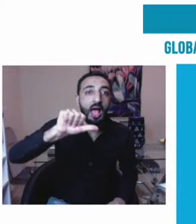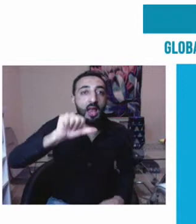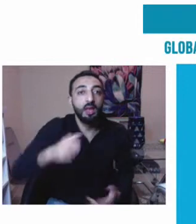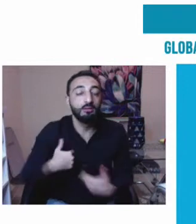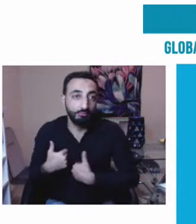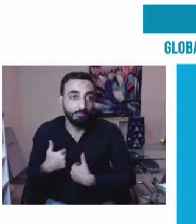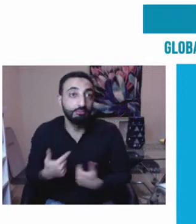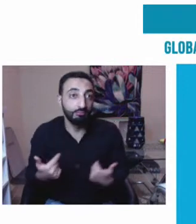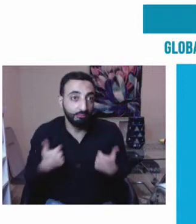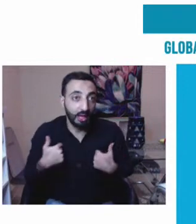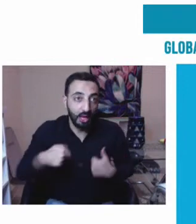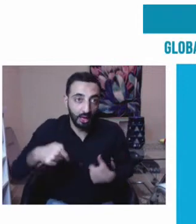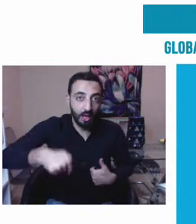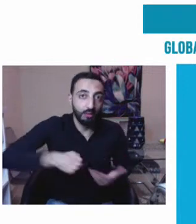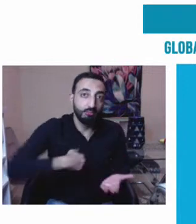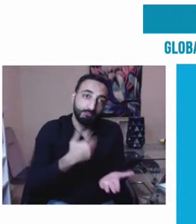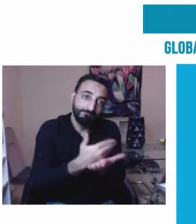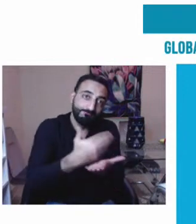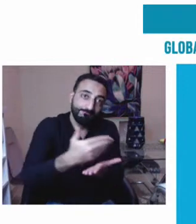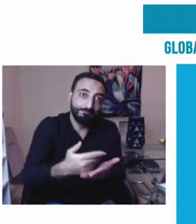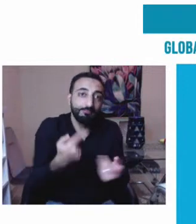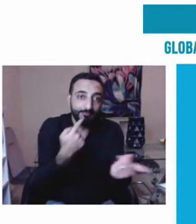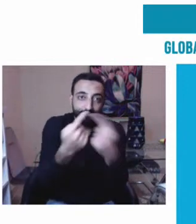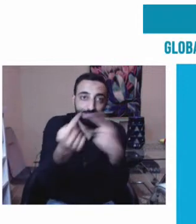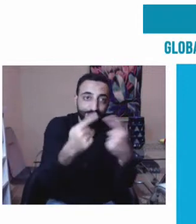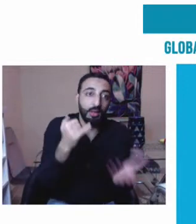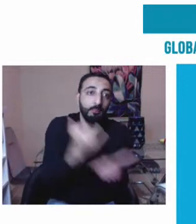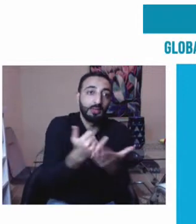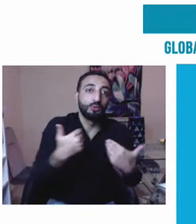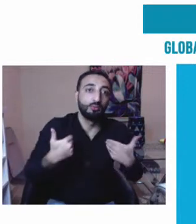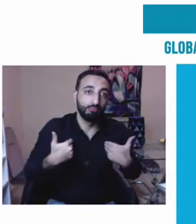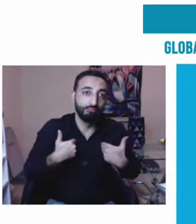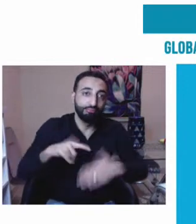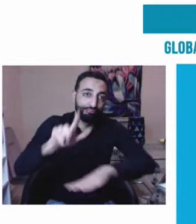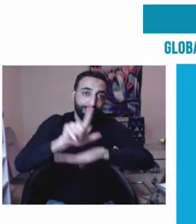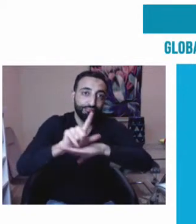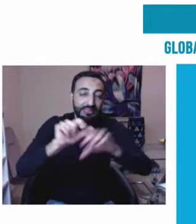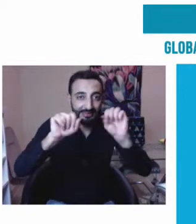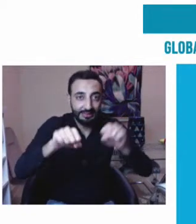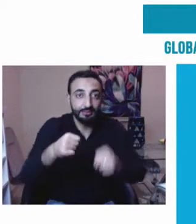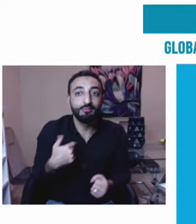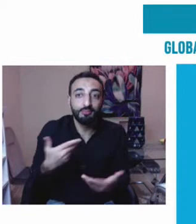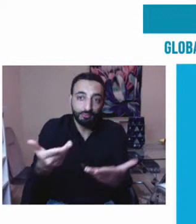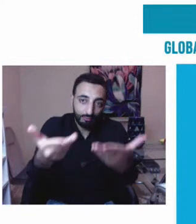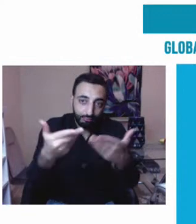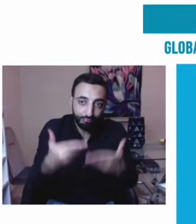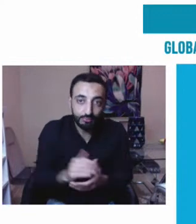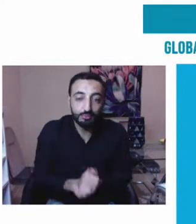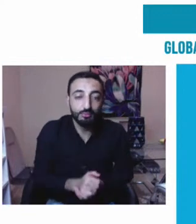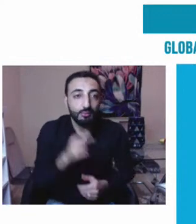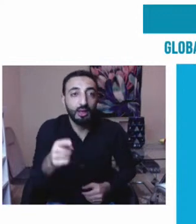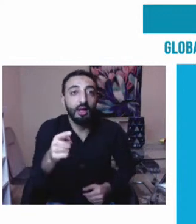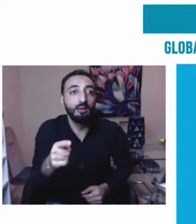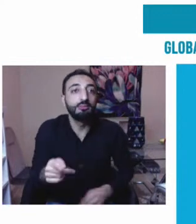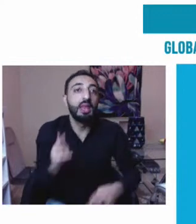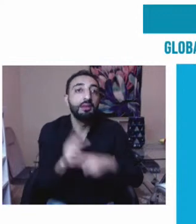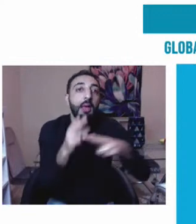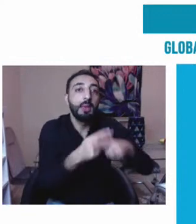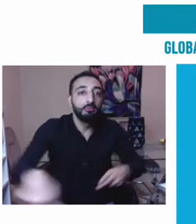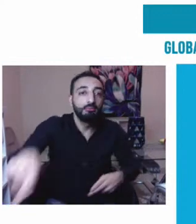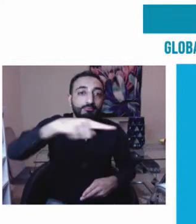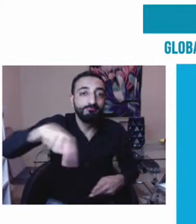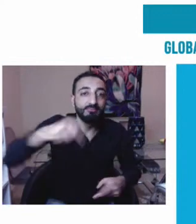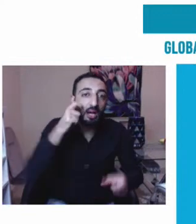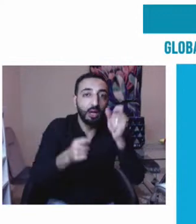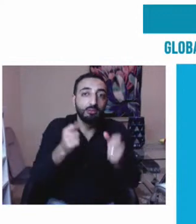and welcome you on behalf of co-organizers, the Global Partnership for the Prevention of Armed Conflict, the Doug Hammarskjöld